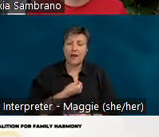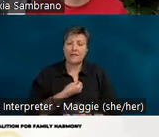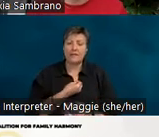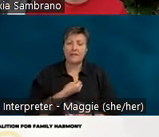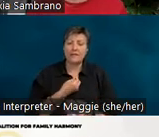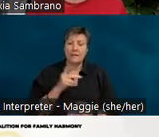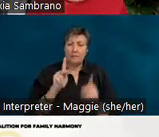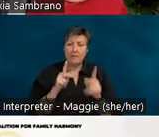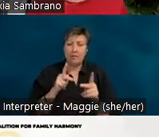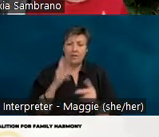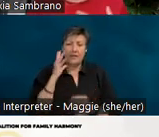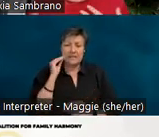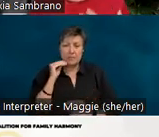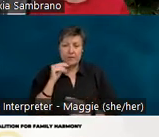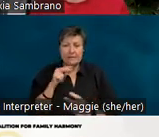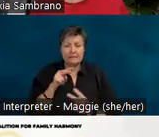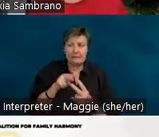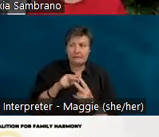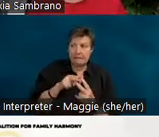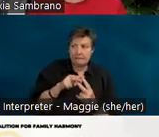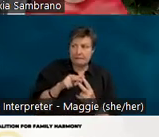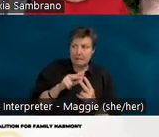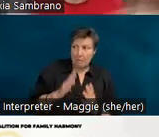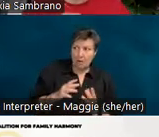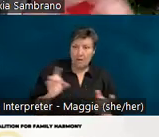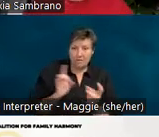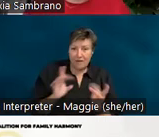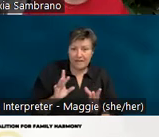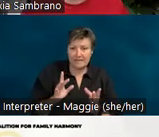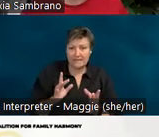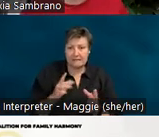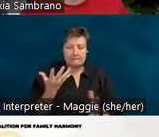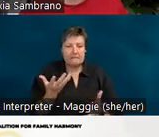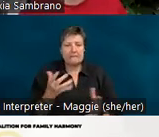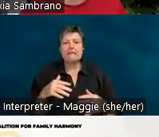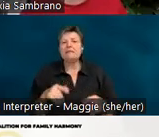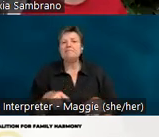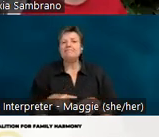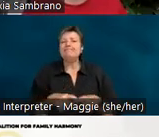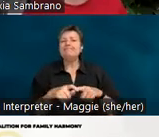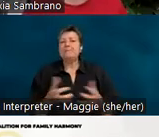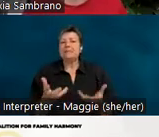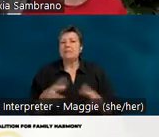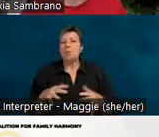sexual assault might be hesitant to seek help, or definitely like trying to avoid law enforcement or medical treatment or services because